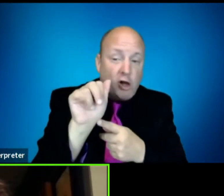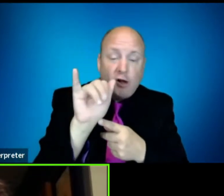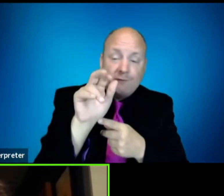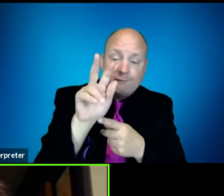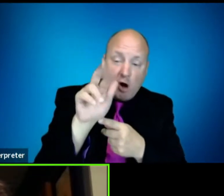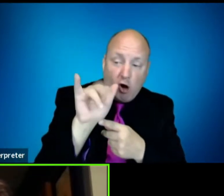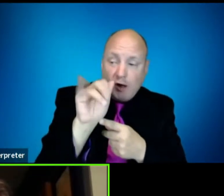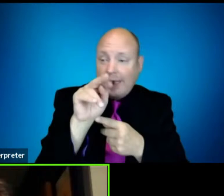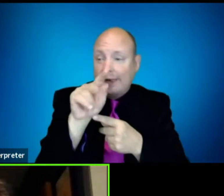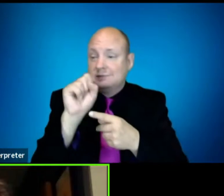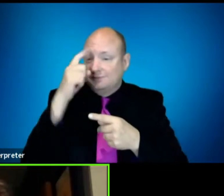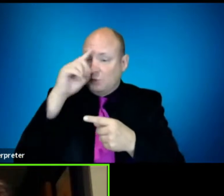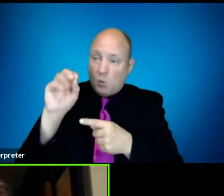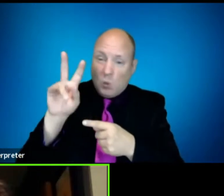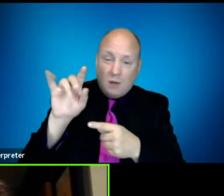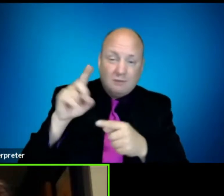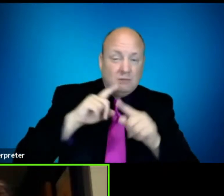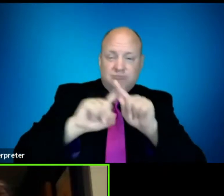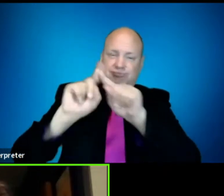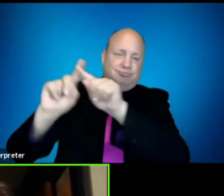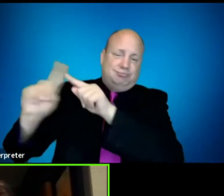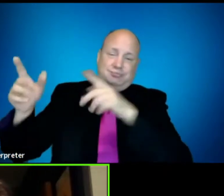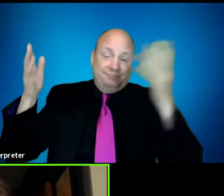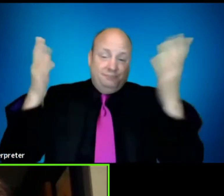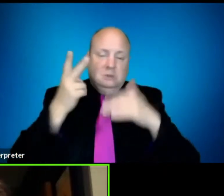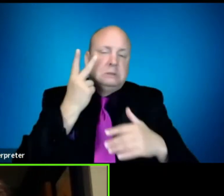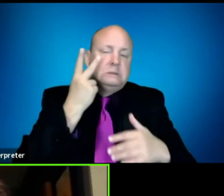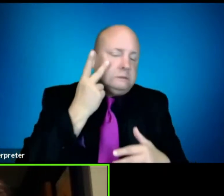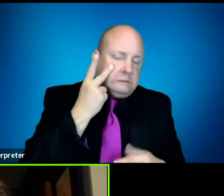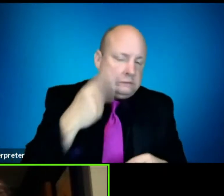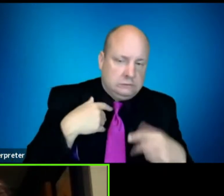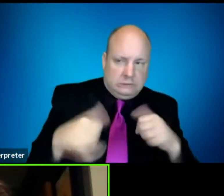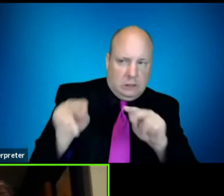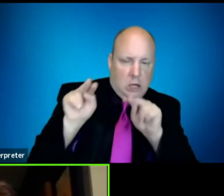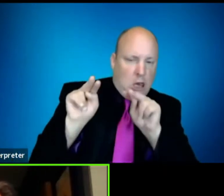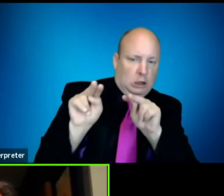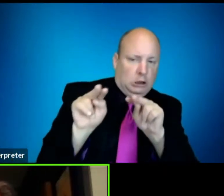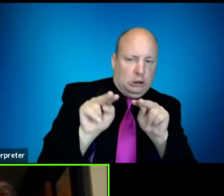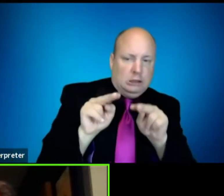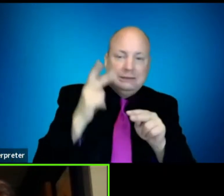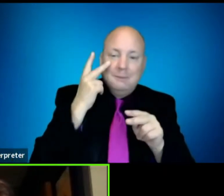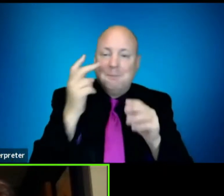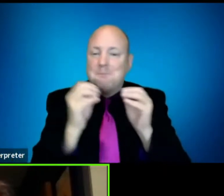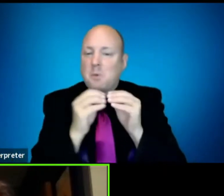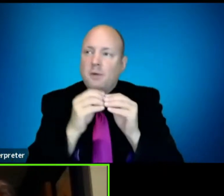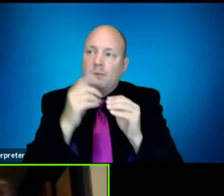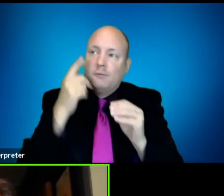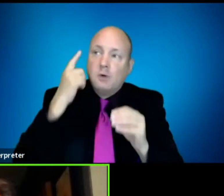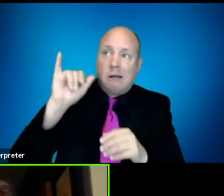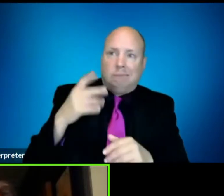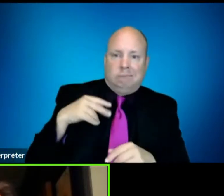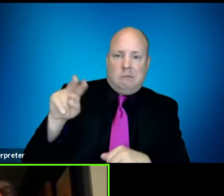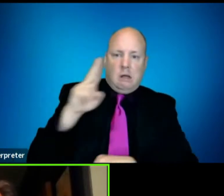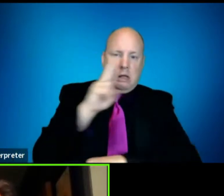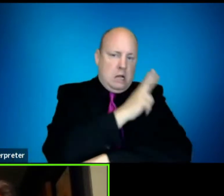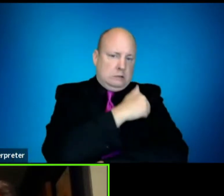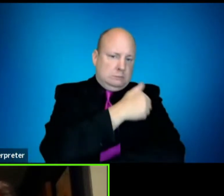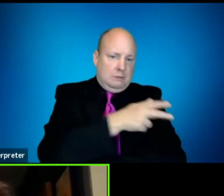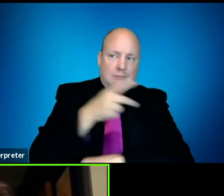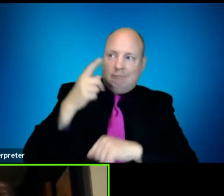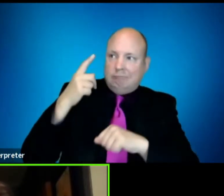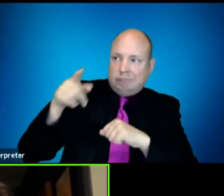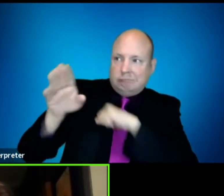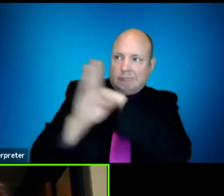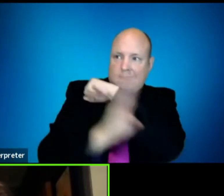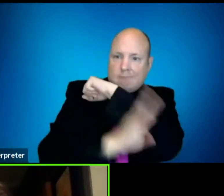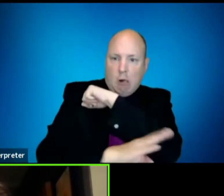cases and increased need for hospitalization in the fall and into the winter. So I can't predict if that'll coincide with